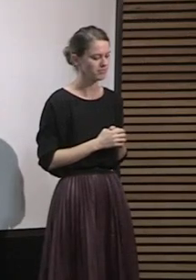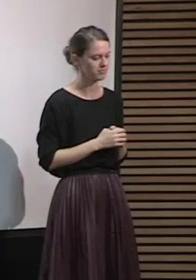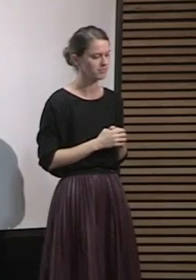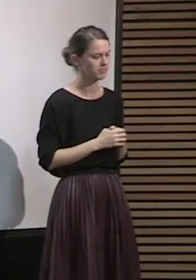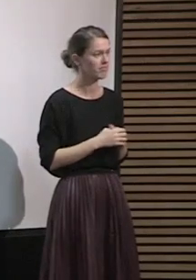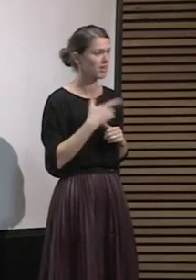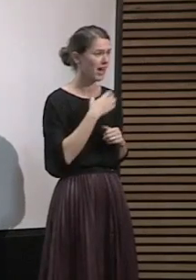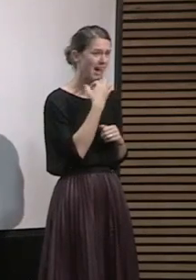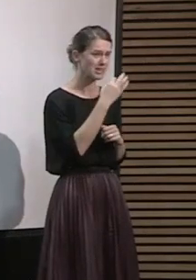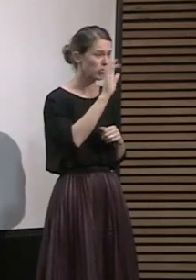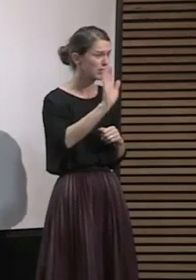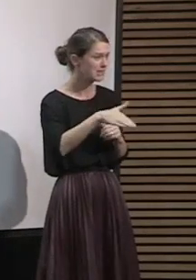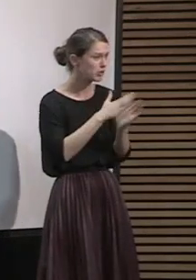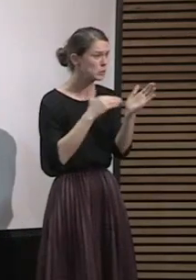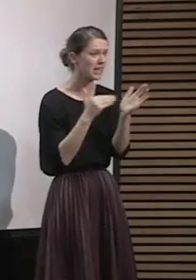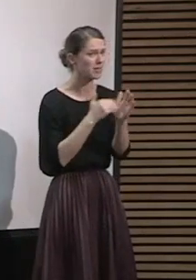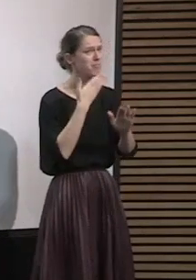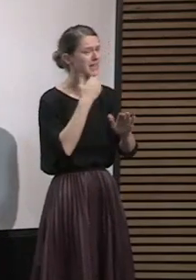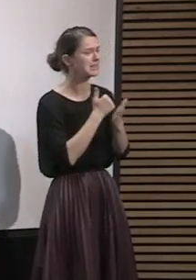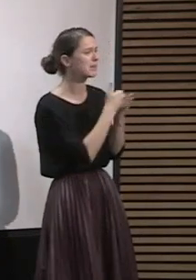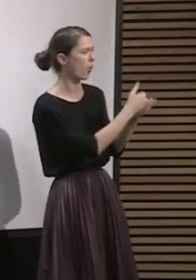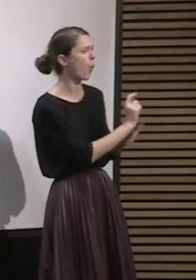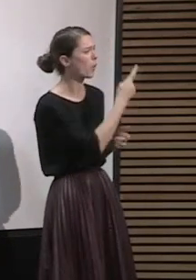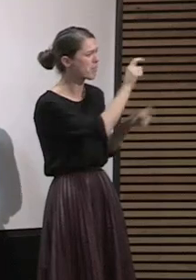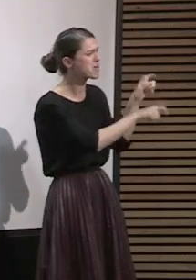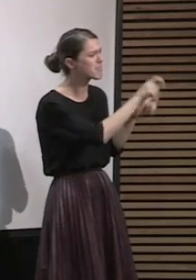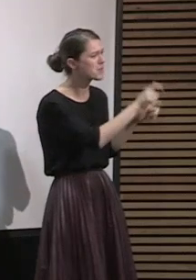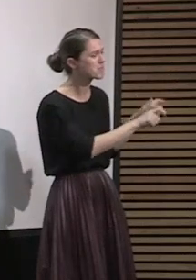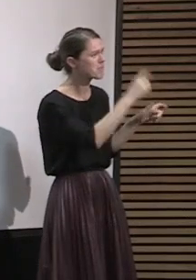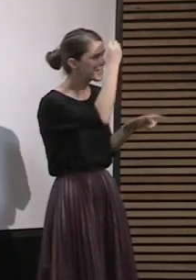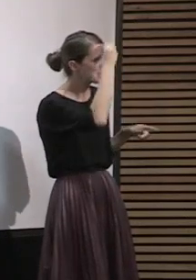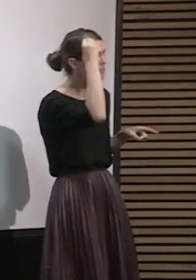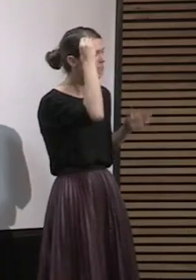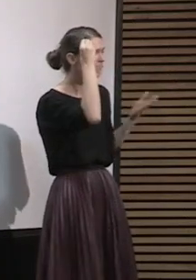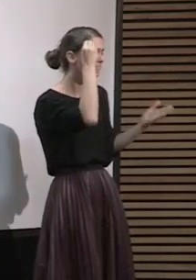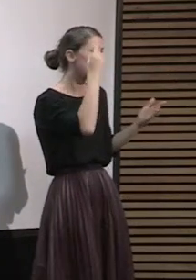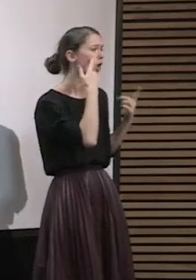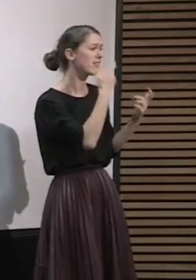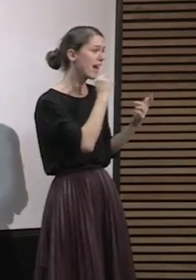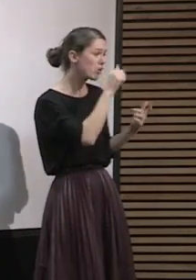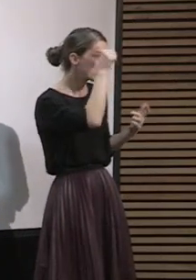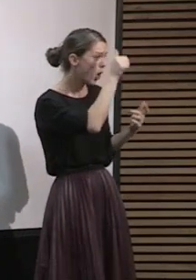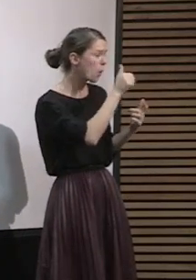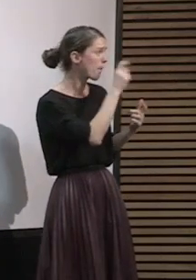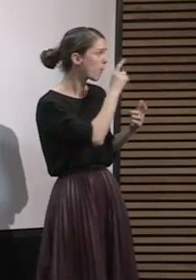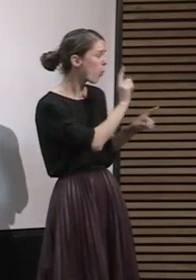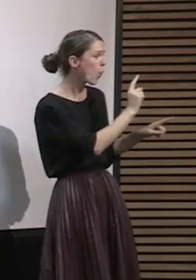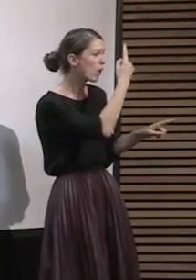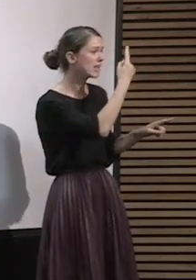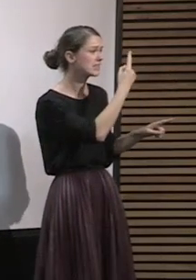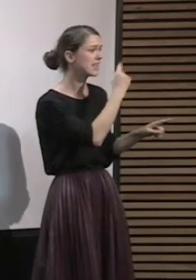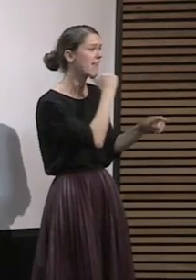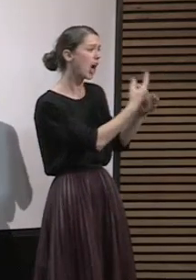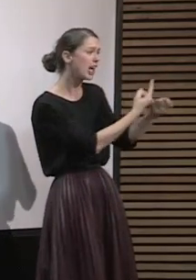why I just ask the rest of the team to be really supportive, just to be mindful of that. If you know people in Auckland, particularly if you know people who